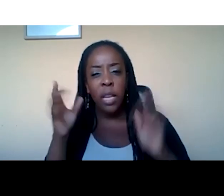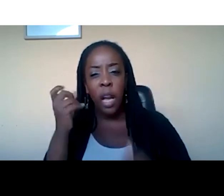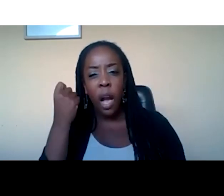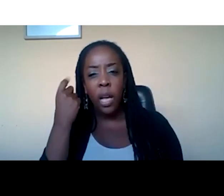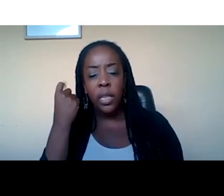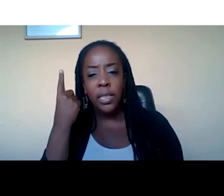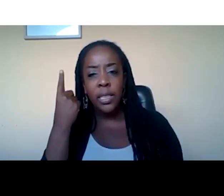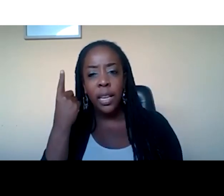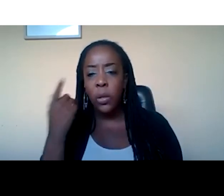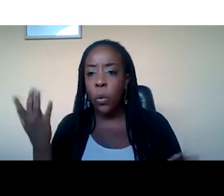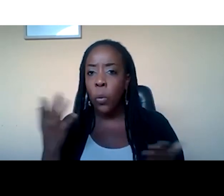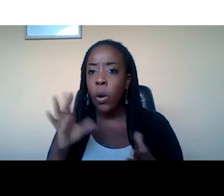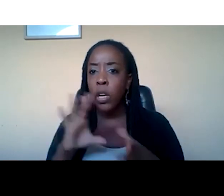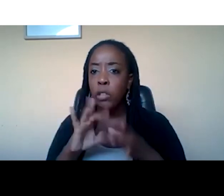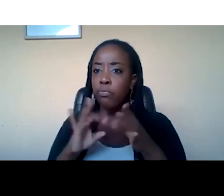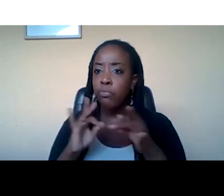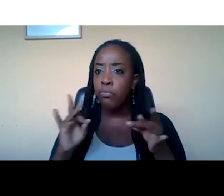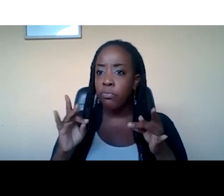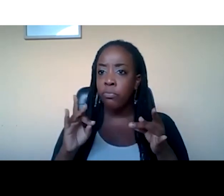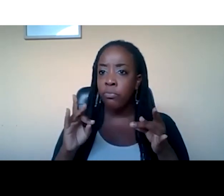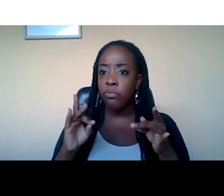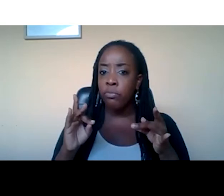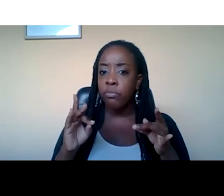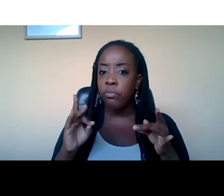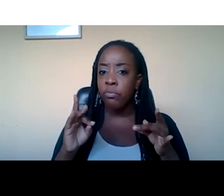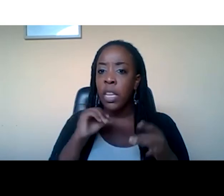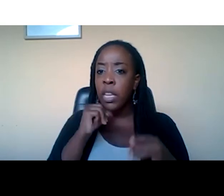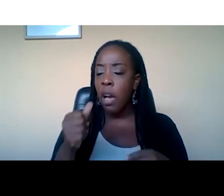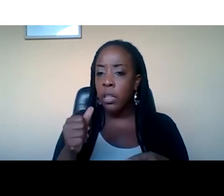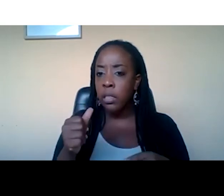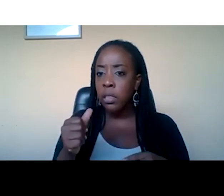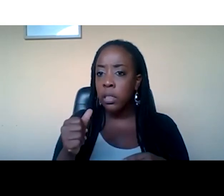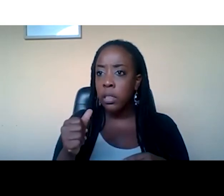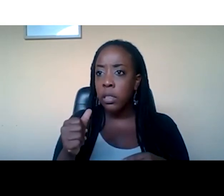what she was saying about not employing